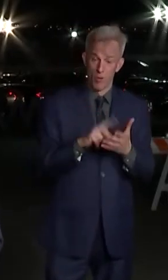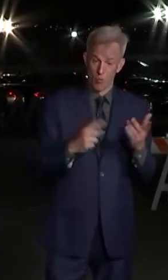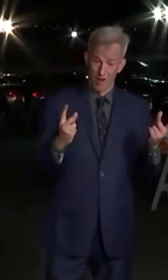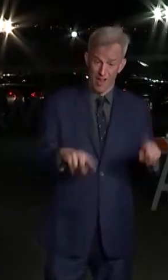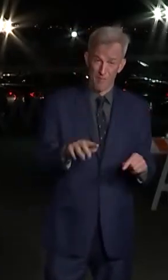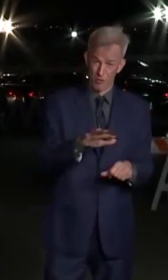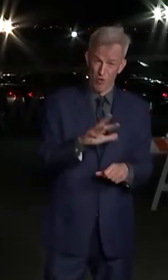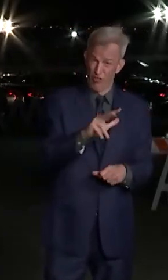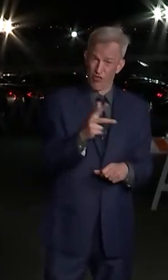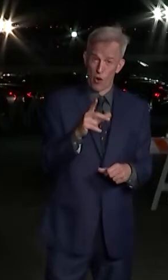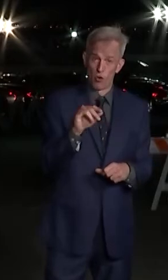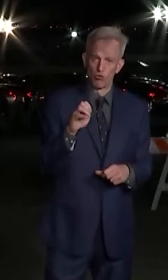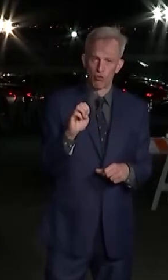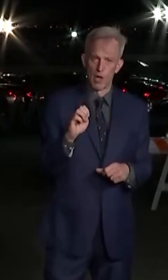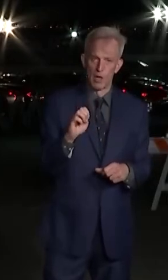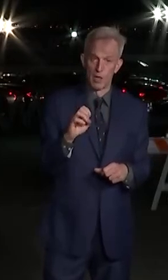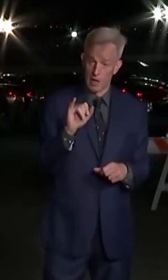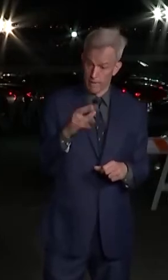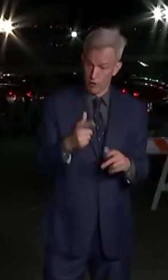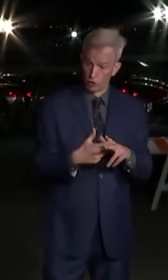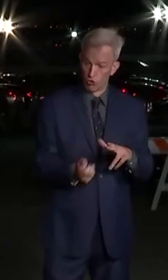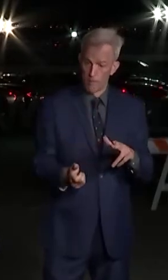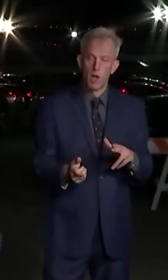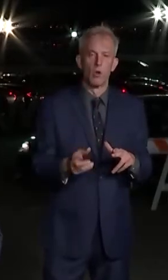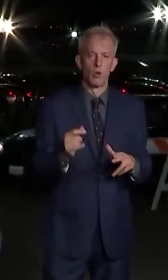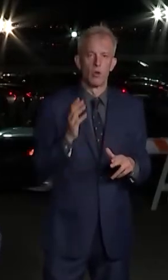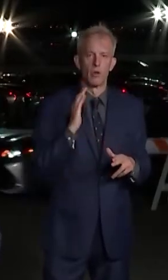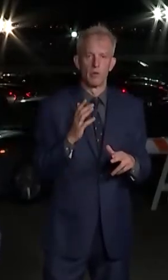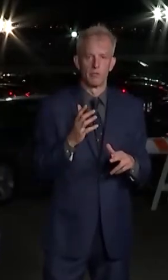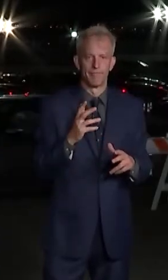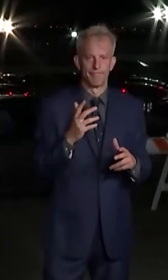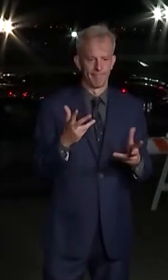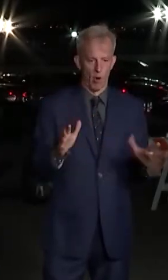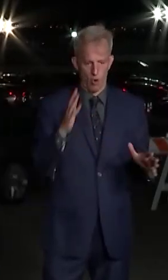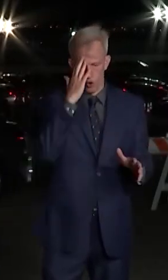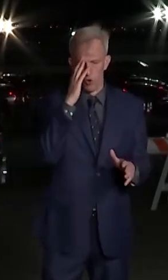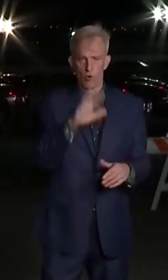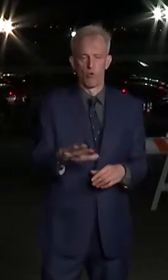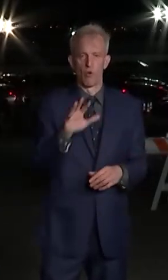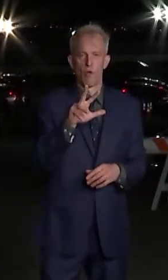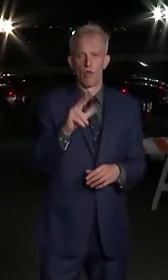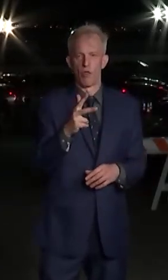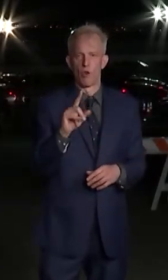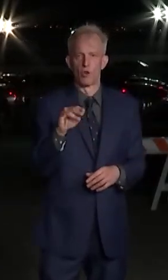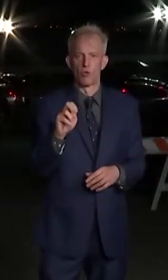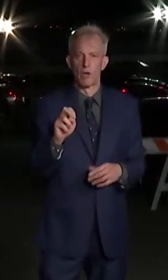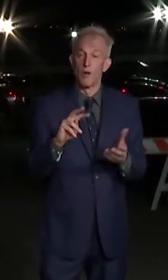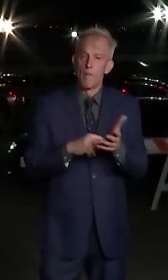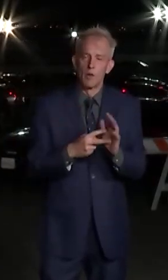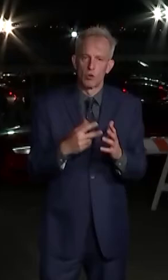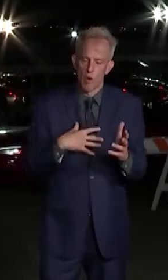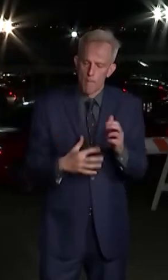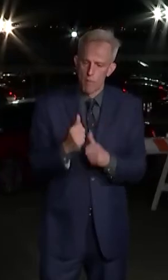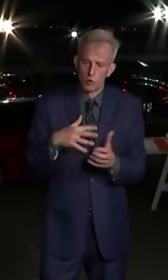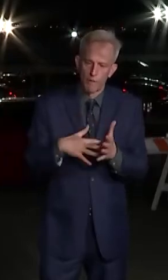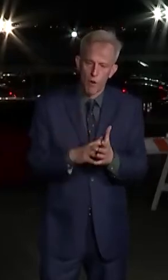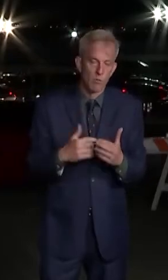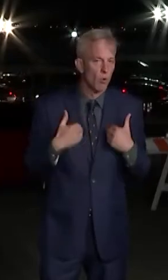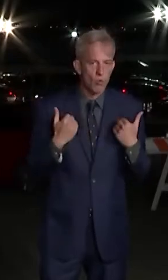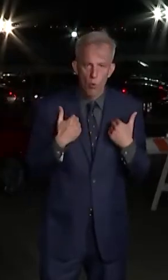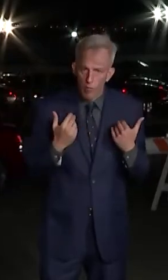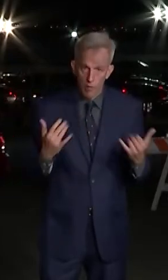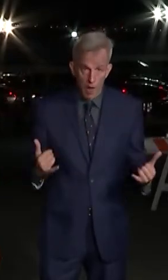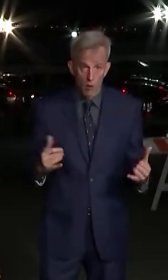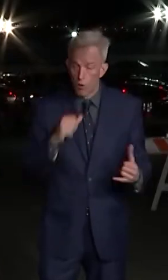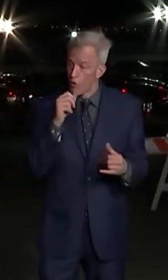And so our youngest kids losing a year means we're going to lose a whole cadre of our most vulnerable youth who won't go to college,